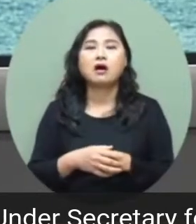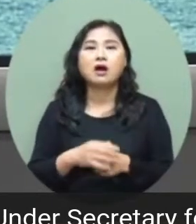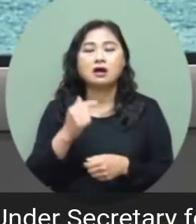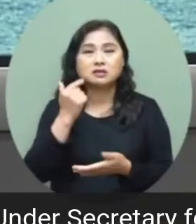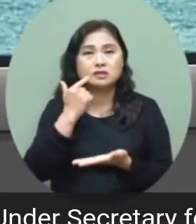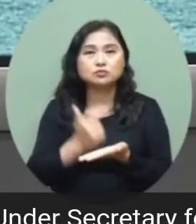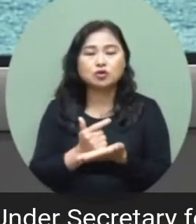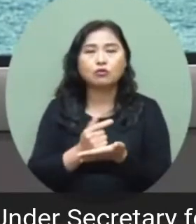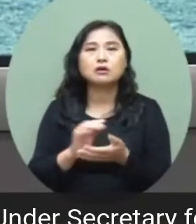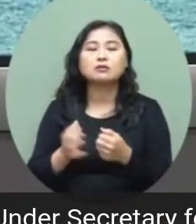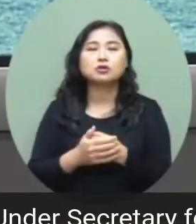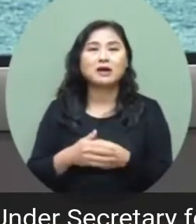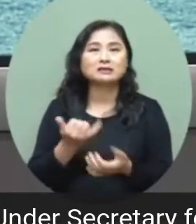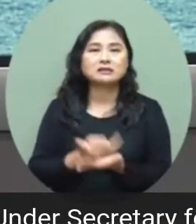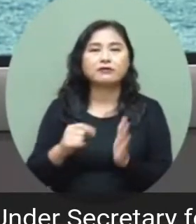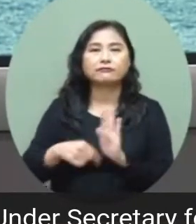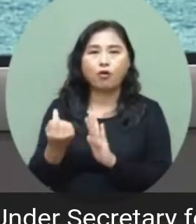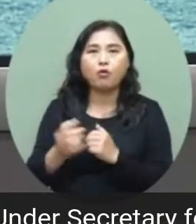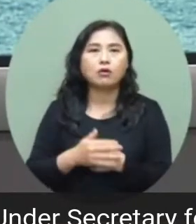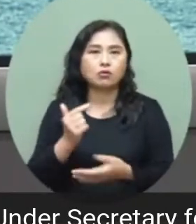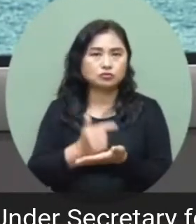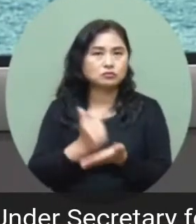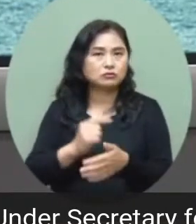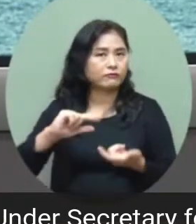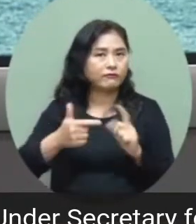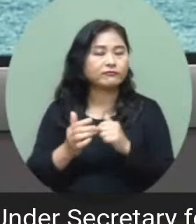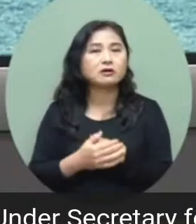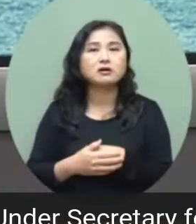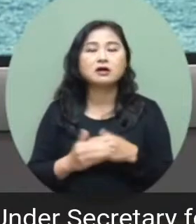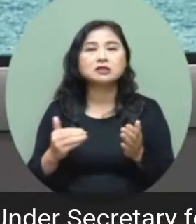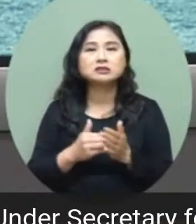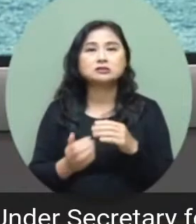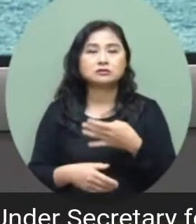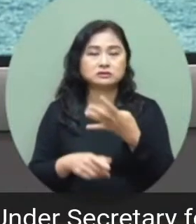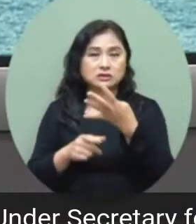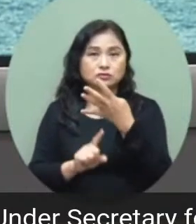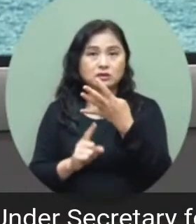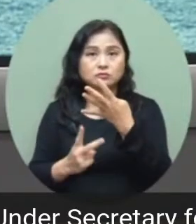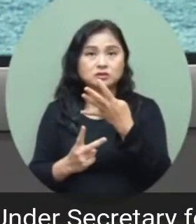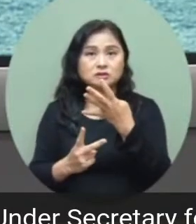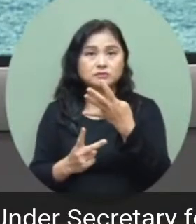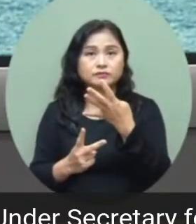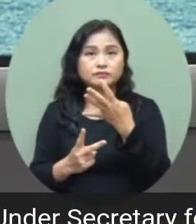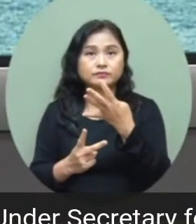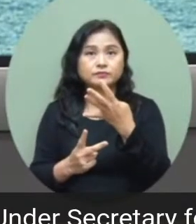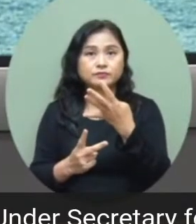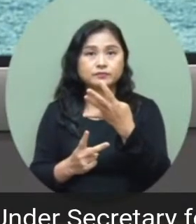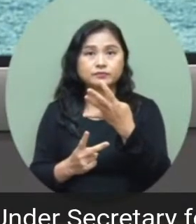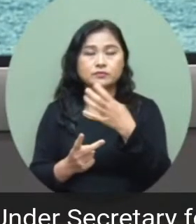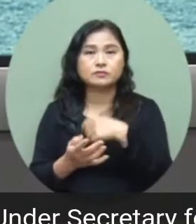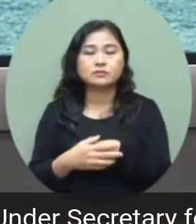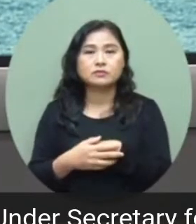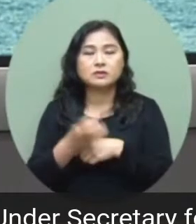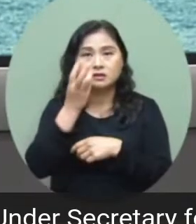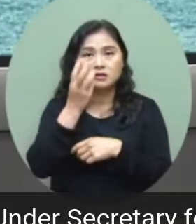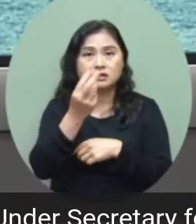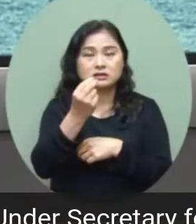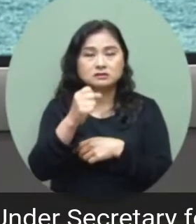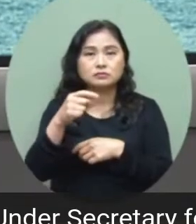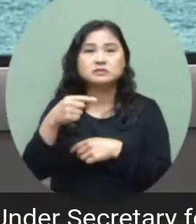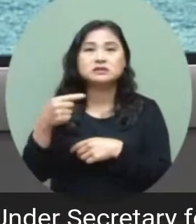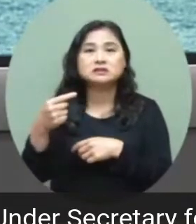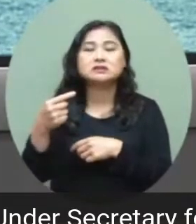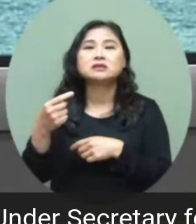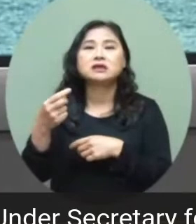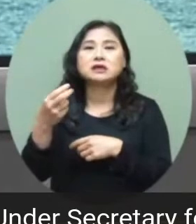Vaccination is still an important tool to prevent serious conditions as well as deaths. As at the 12th